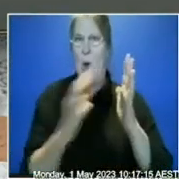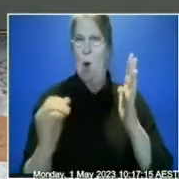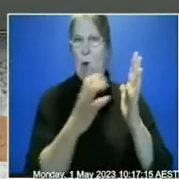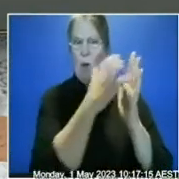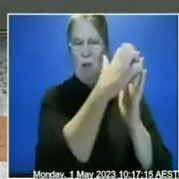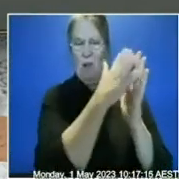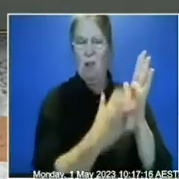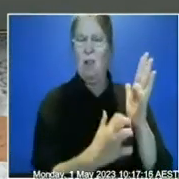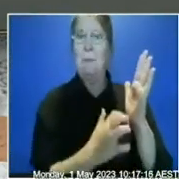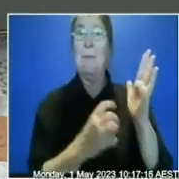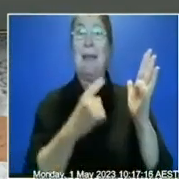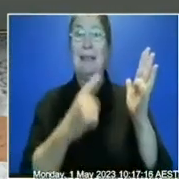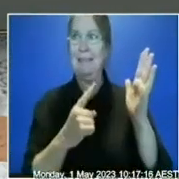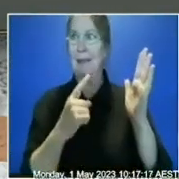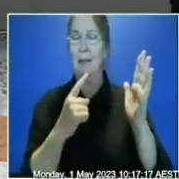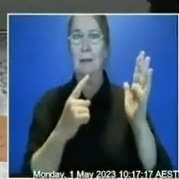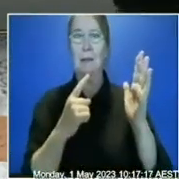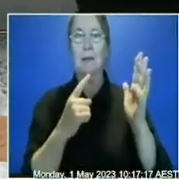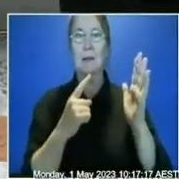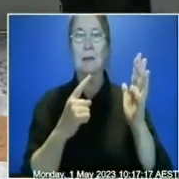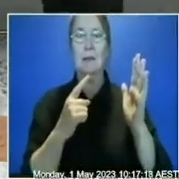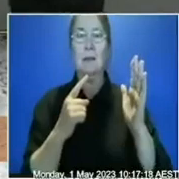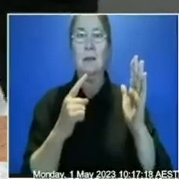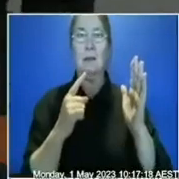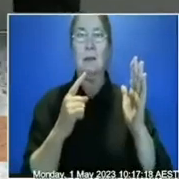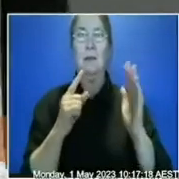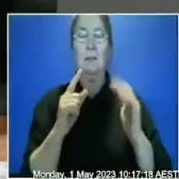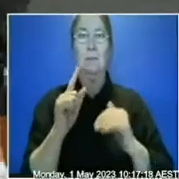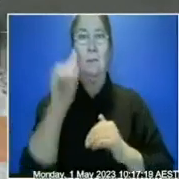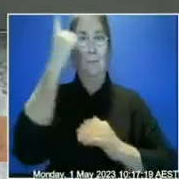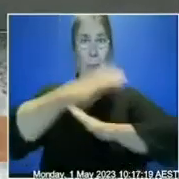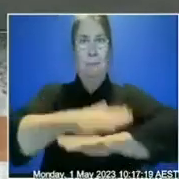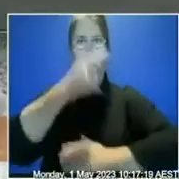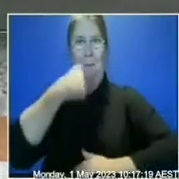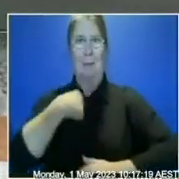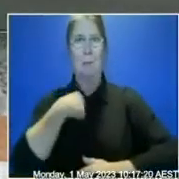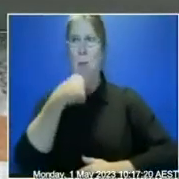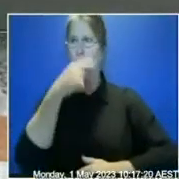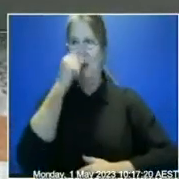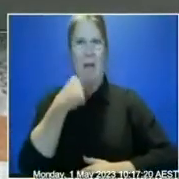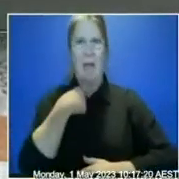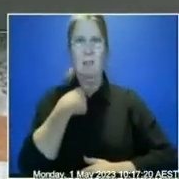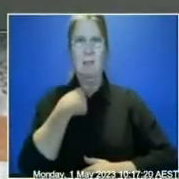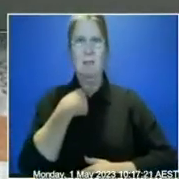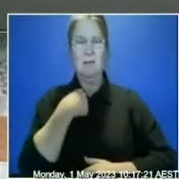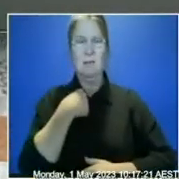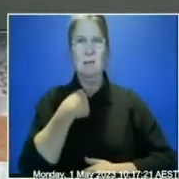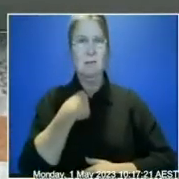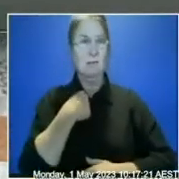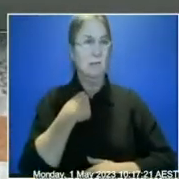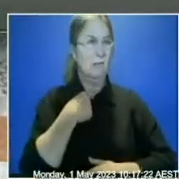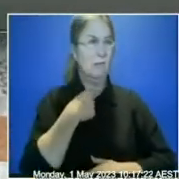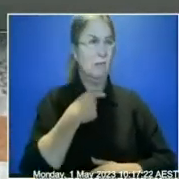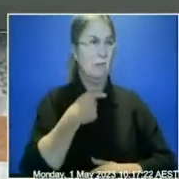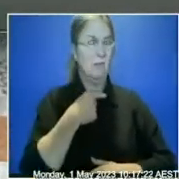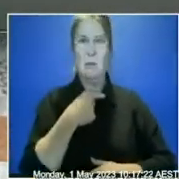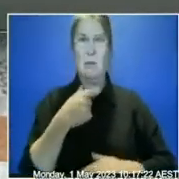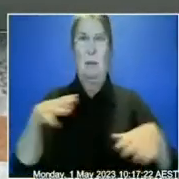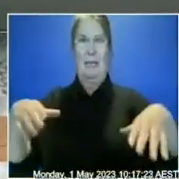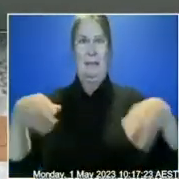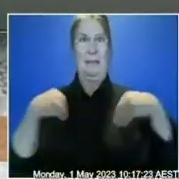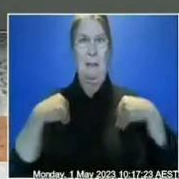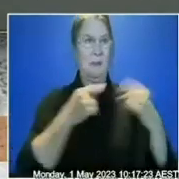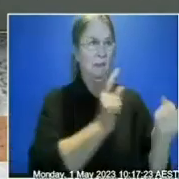Do you agree that this is in response to this, the very siloed nature of government, that it can